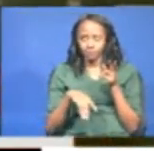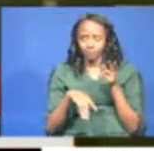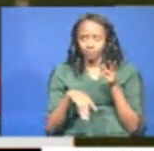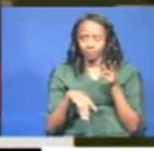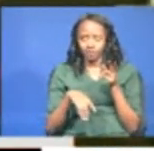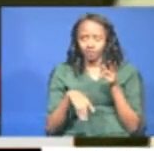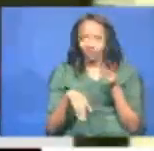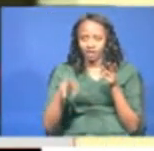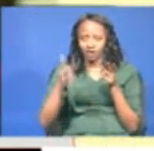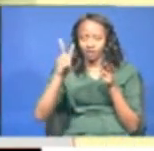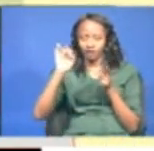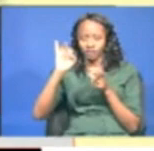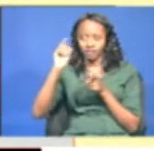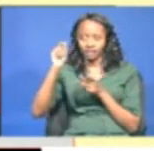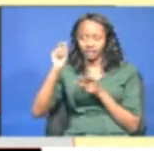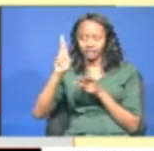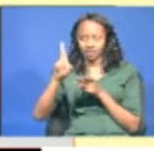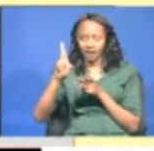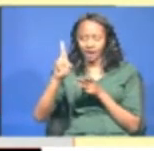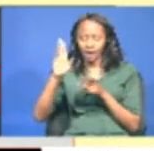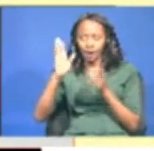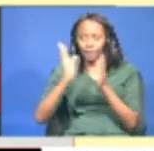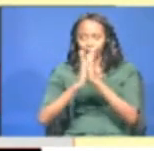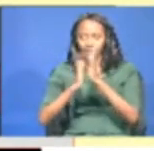Victor's Chapel Praise and Worship, Pongezi.